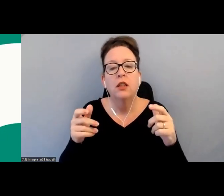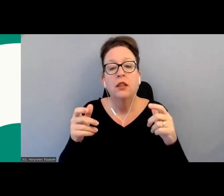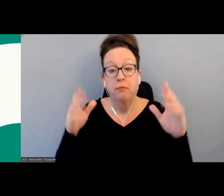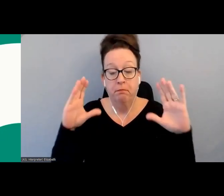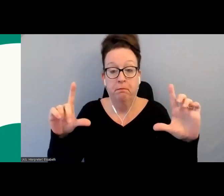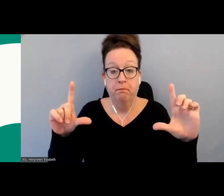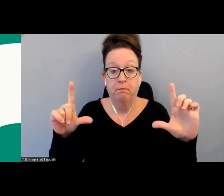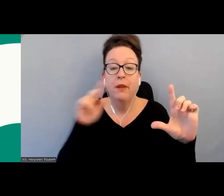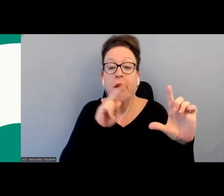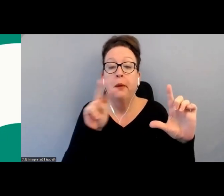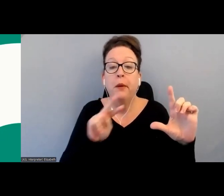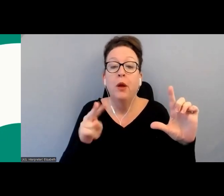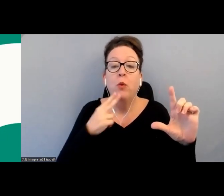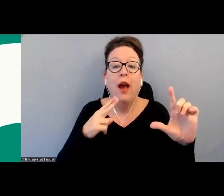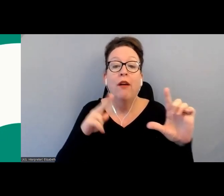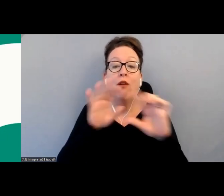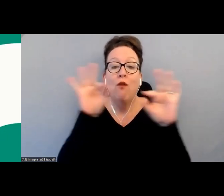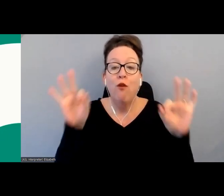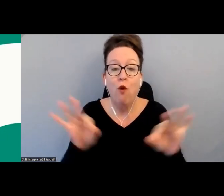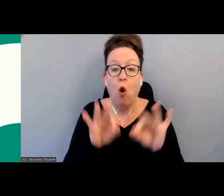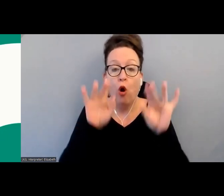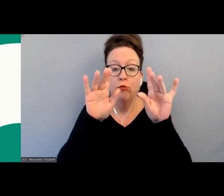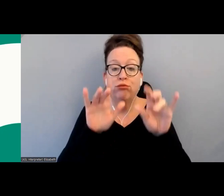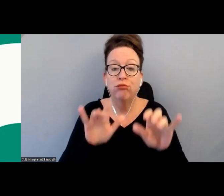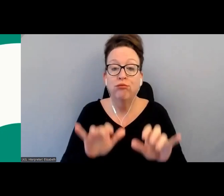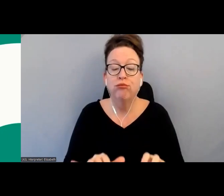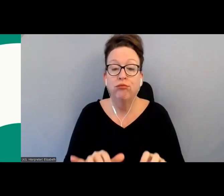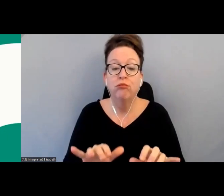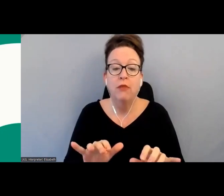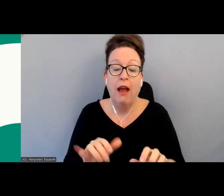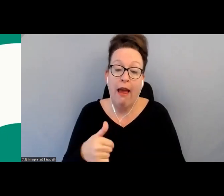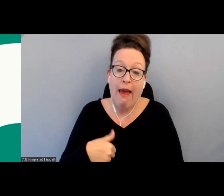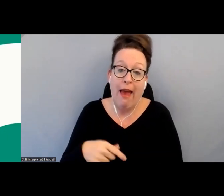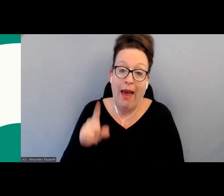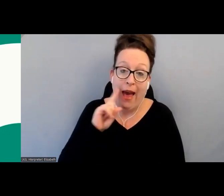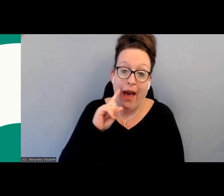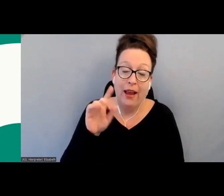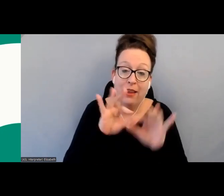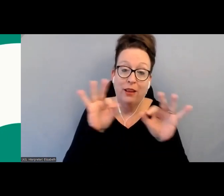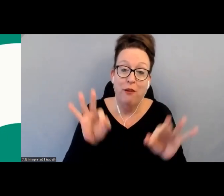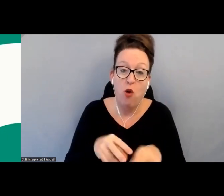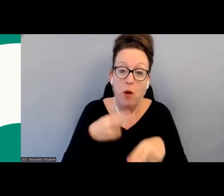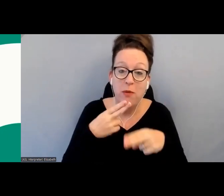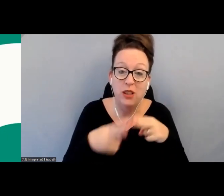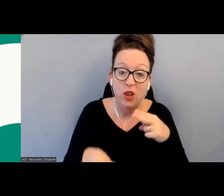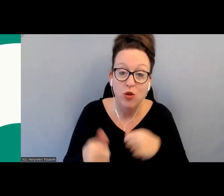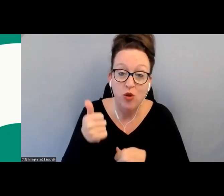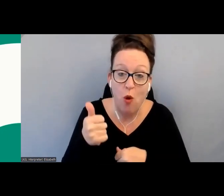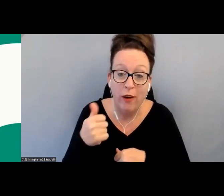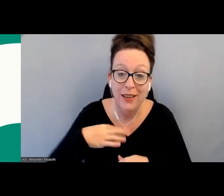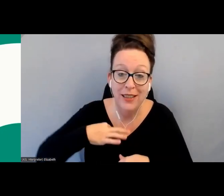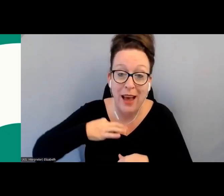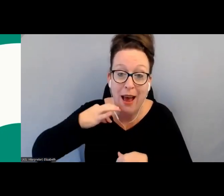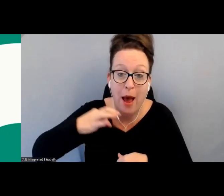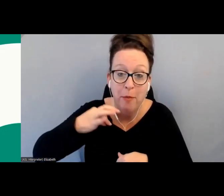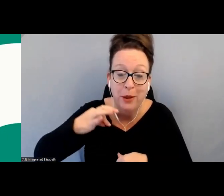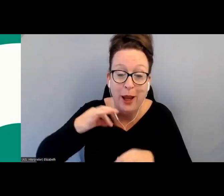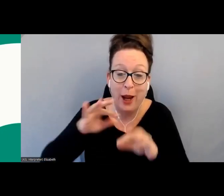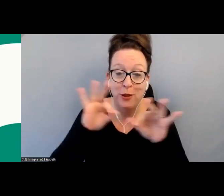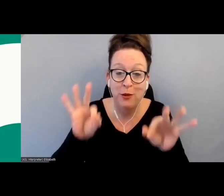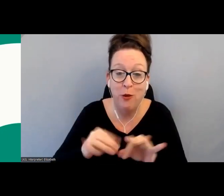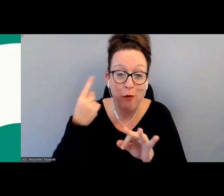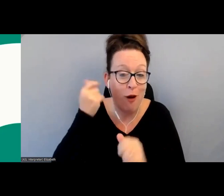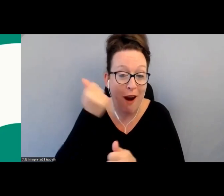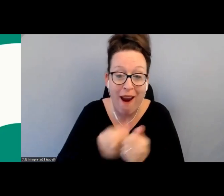We have an inquiry form. It is what I think is the shortest application form for any